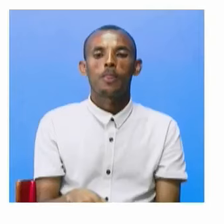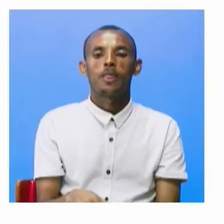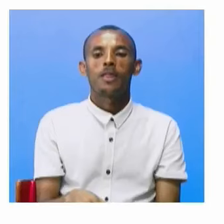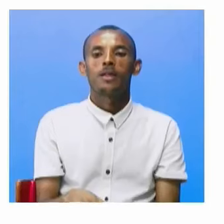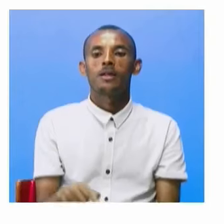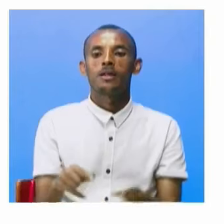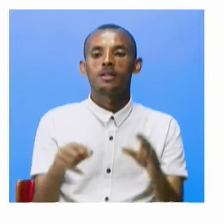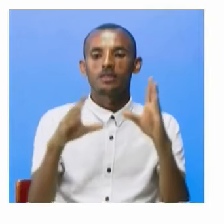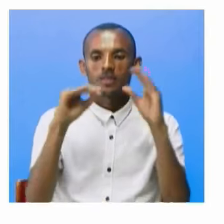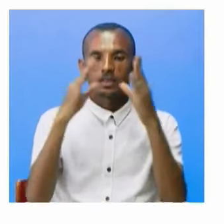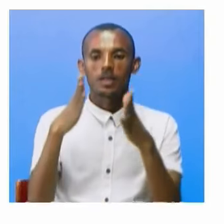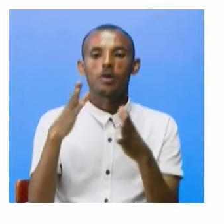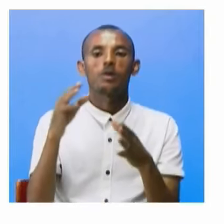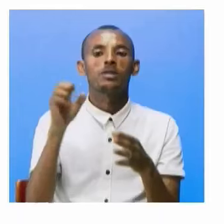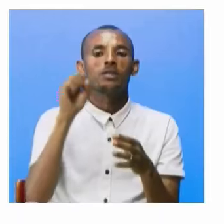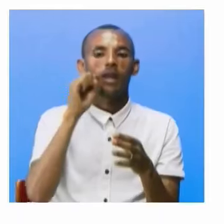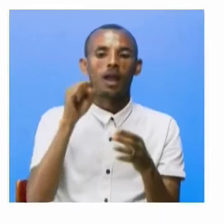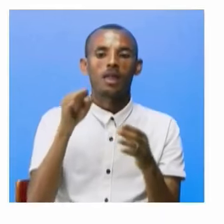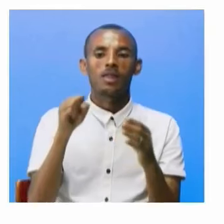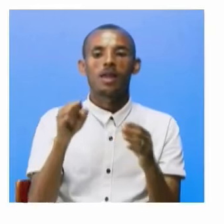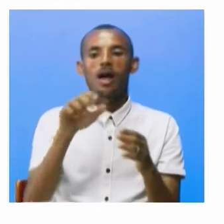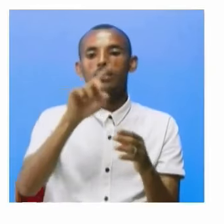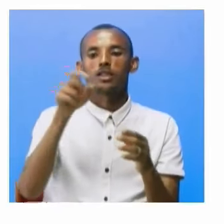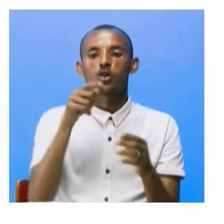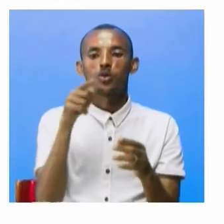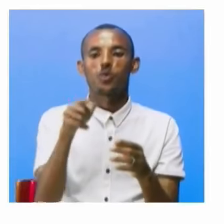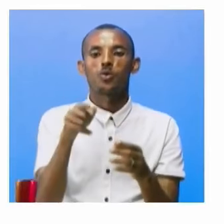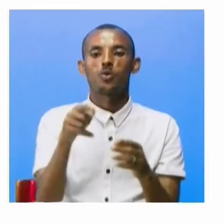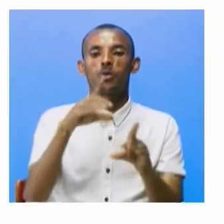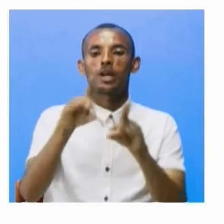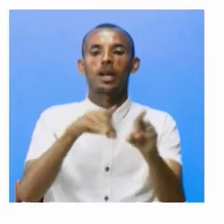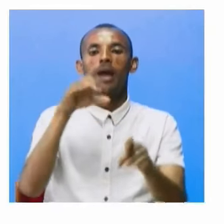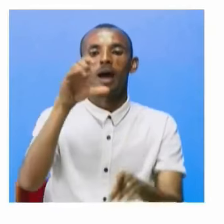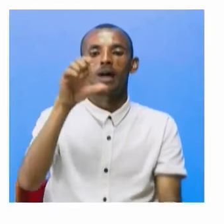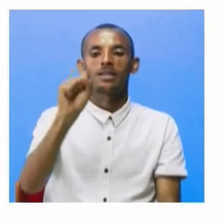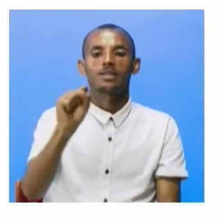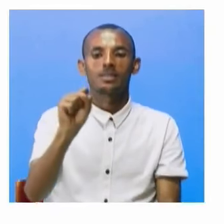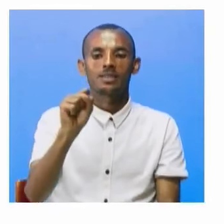Miss Knight, I am asking what? Does Mary,